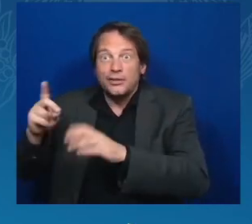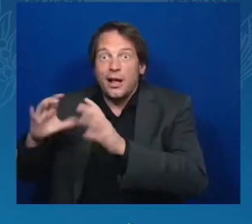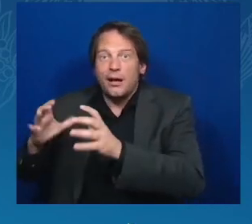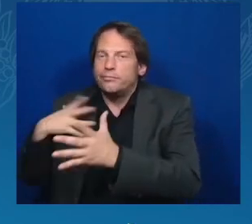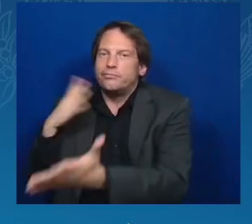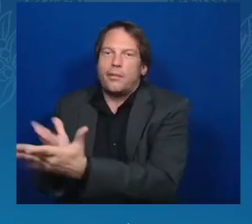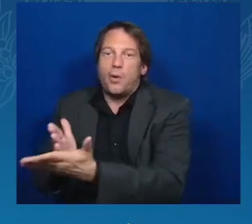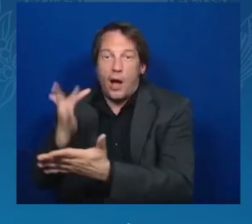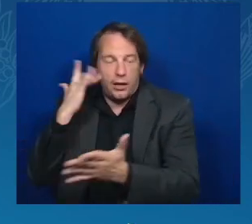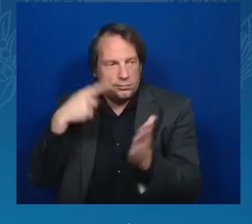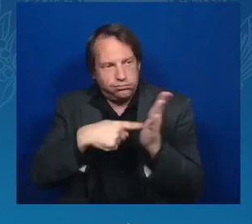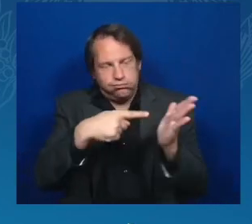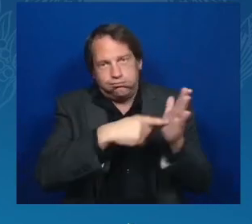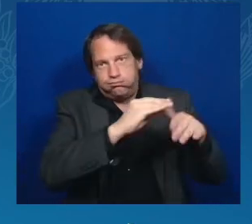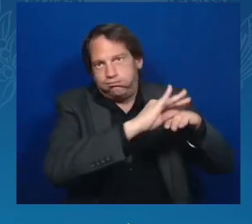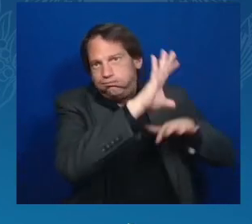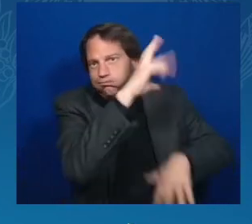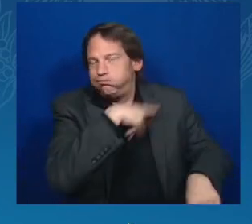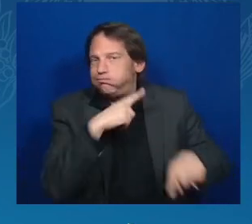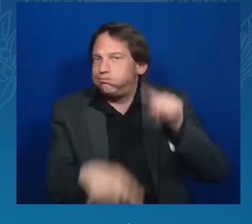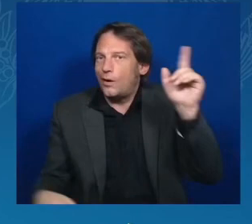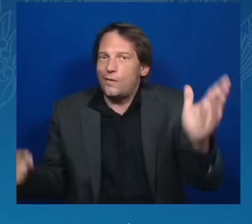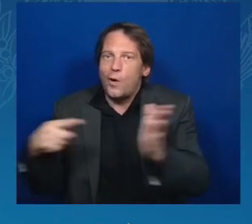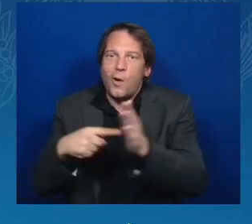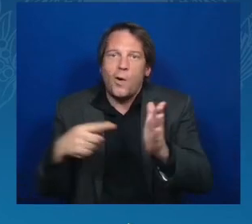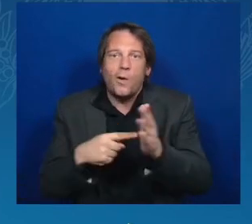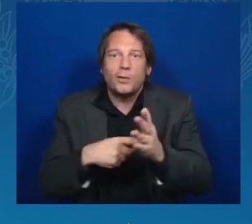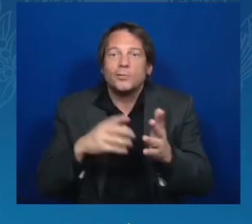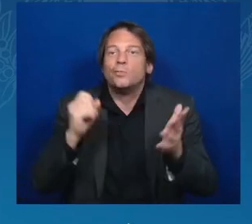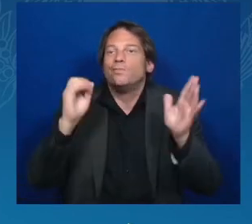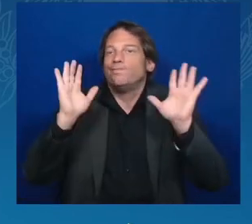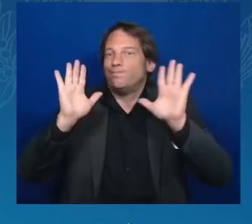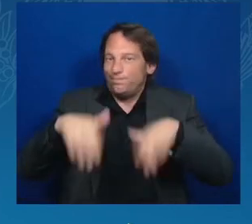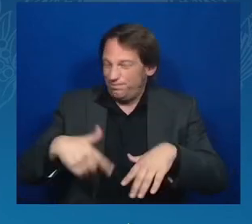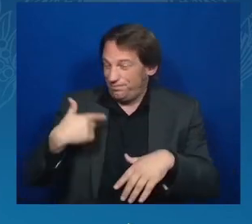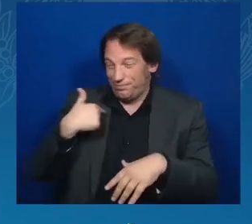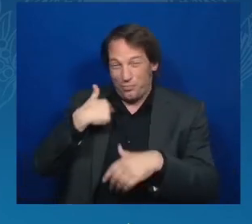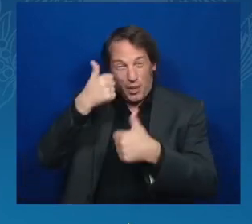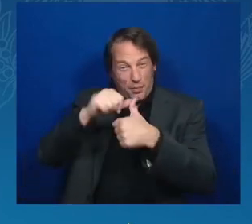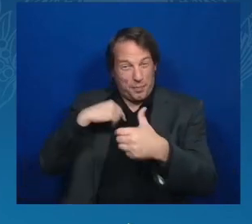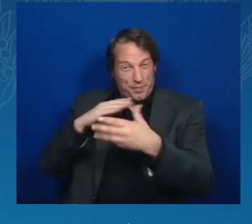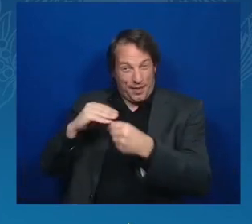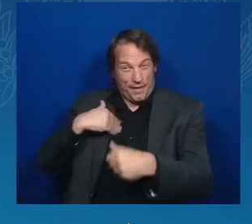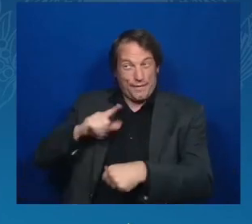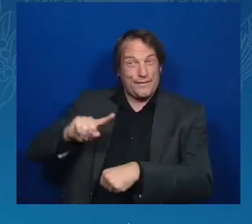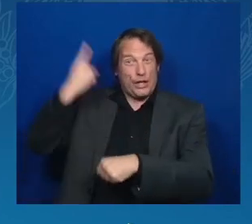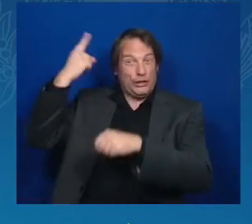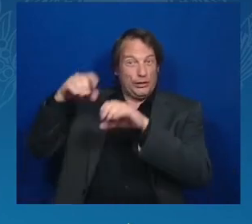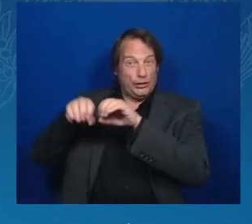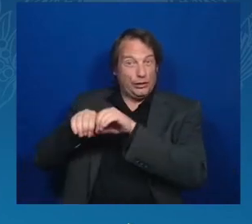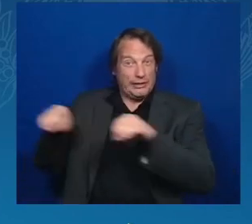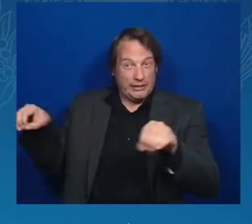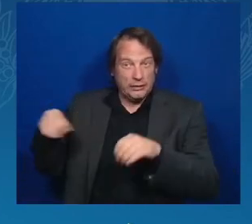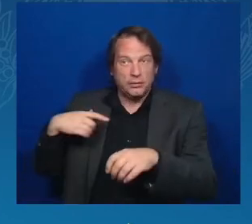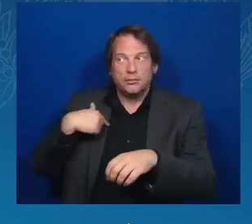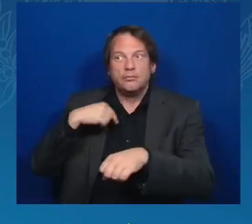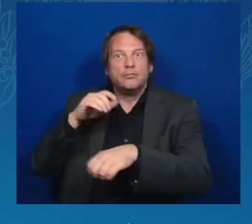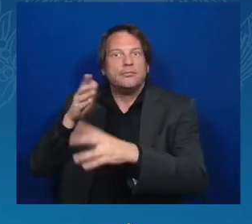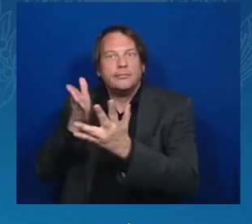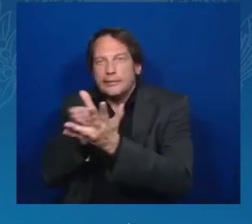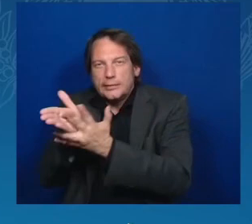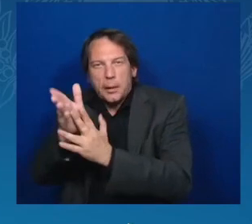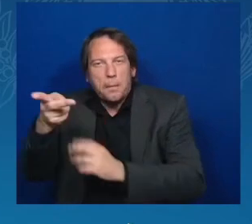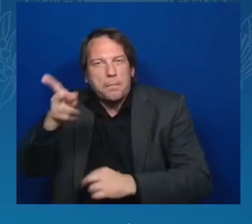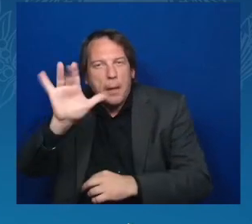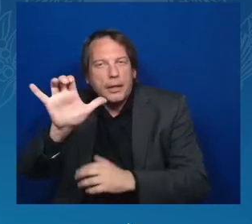into public service. First elementary education teacher. Now I'm helping children in